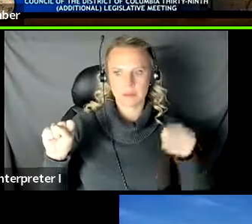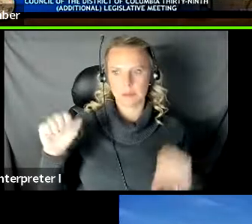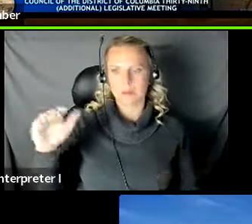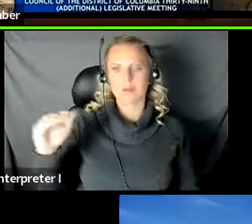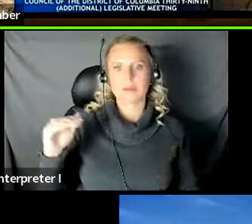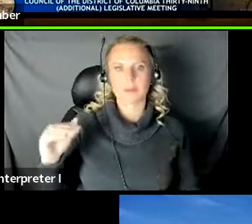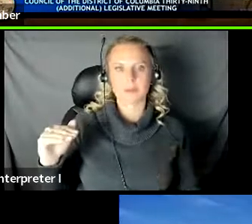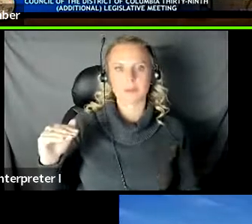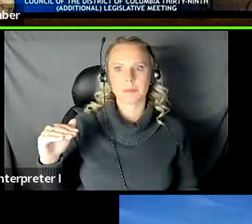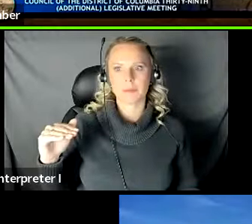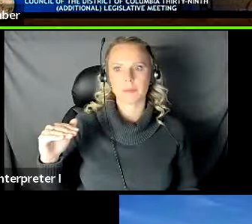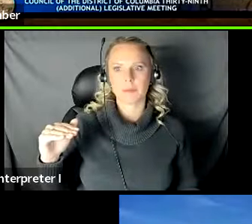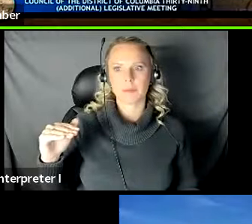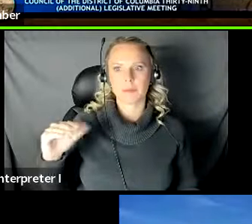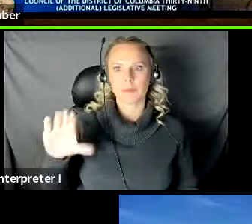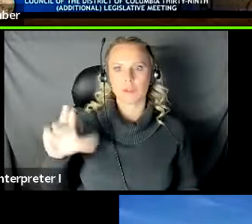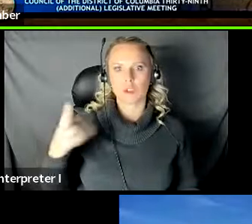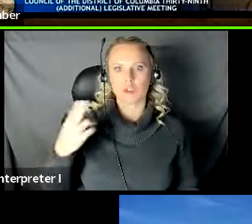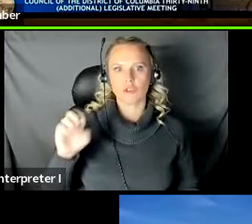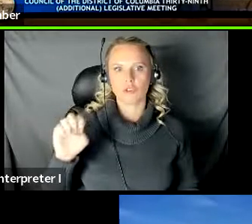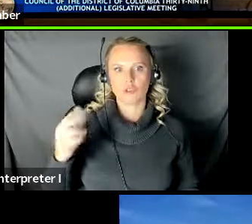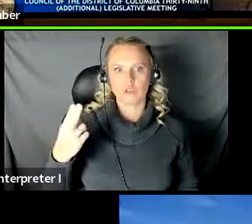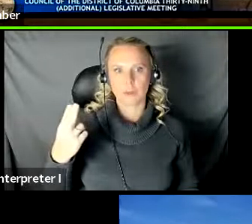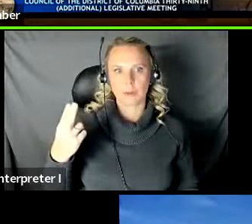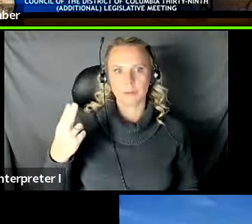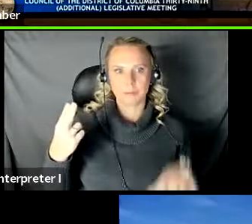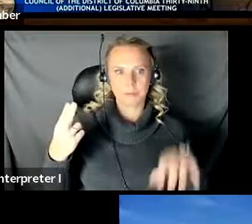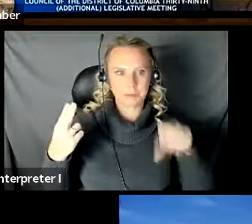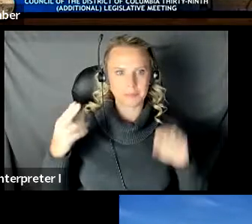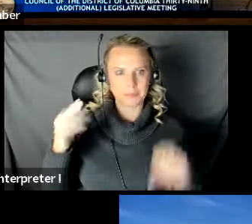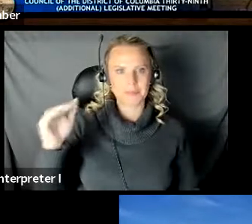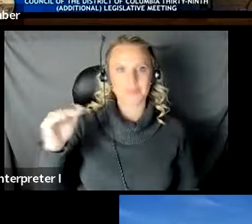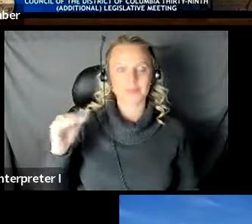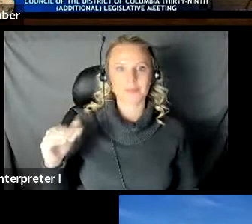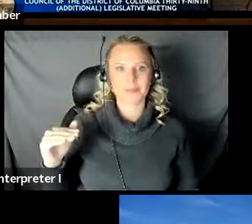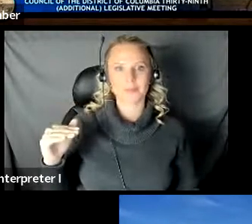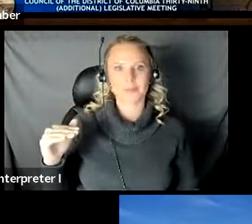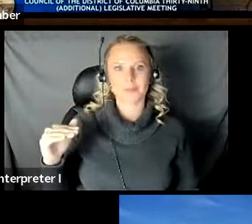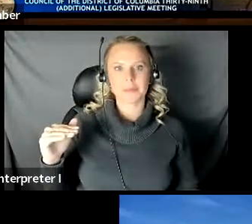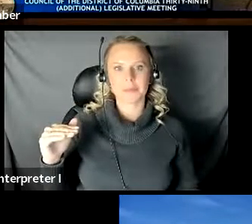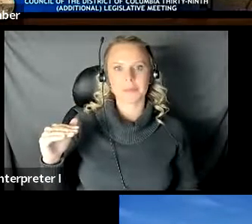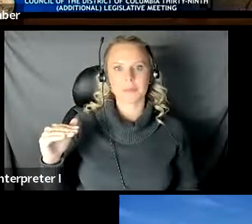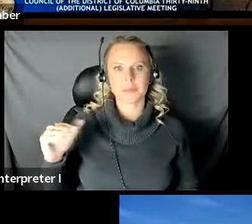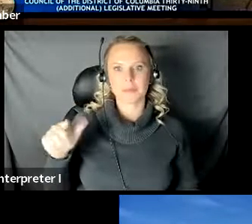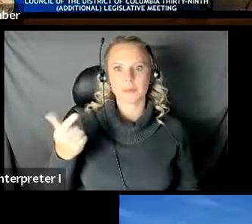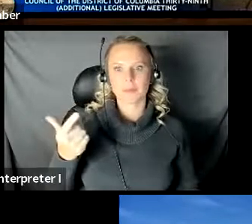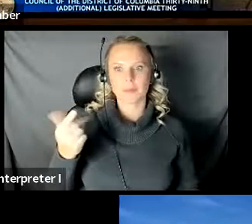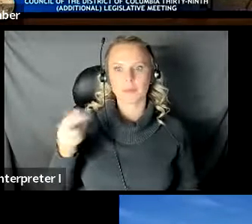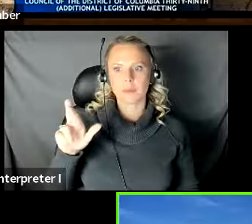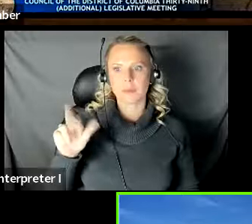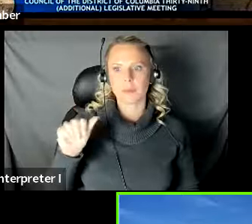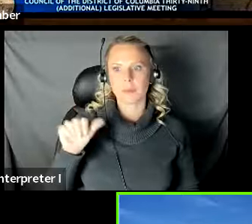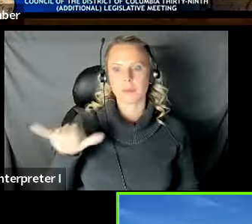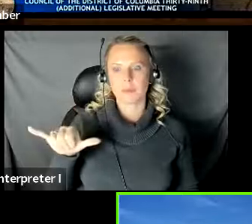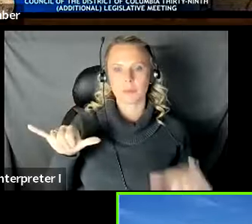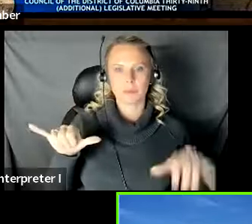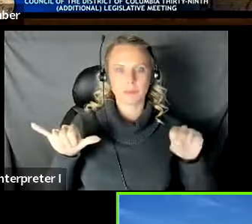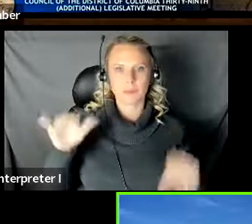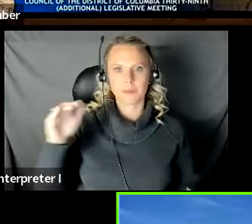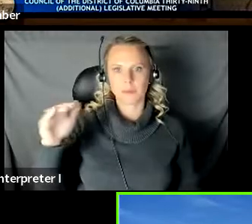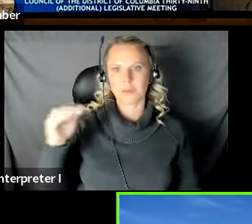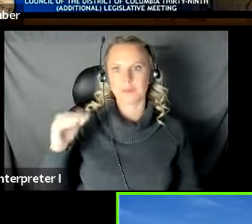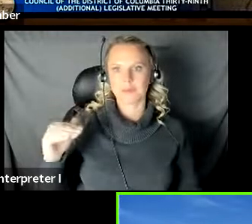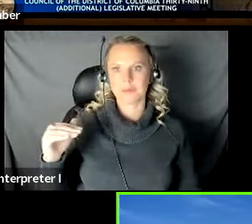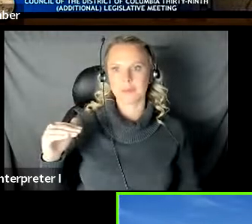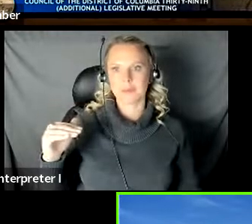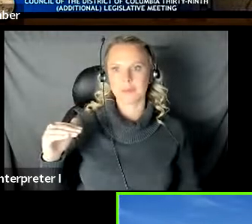Councilmember Bonds votes yes. Councilmember Che. Yes. Councilmember Che votes yes. Councilmember Gray. Yes. Councilmember Gray